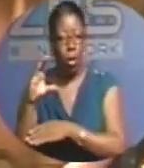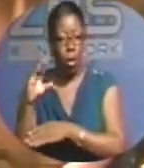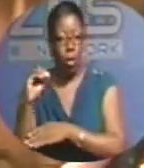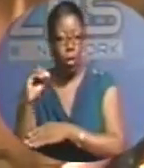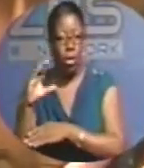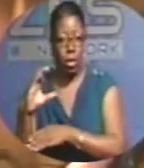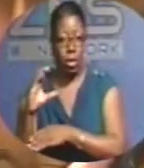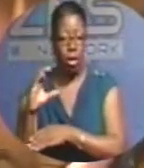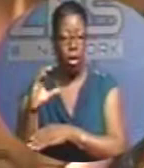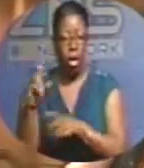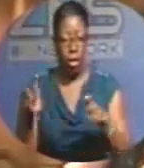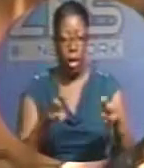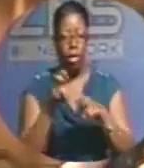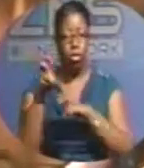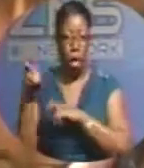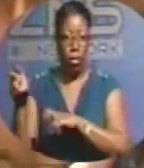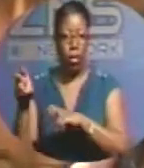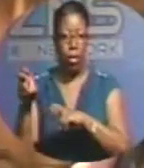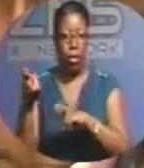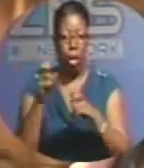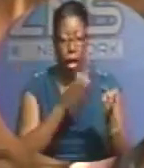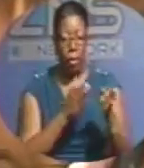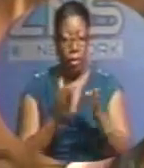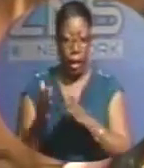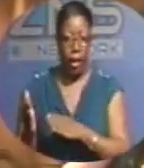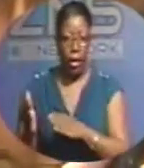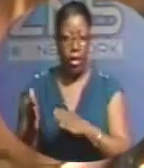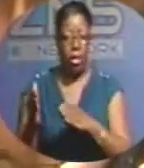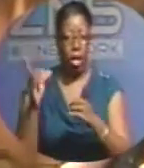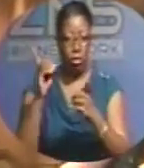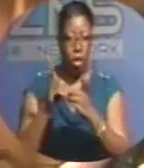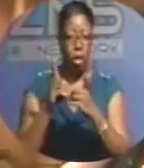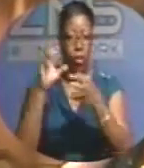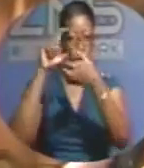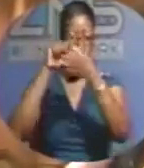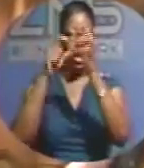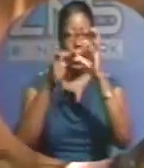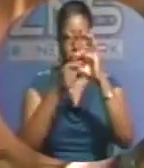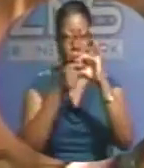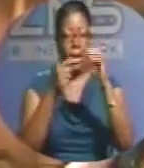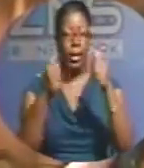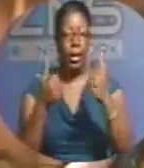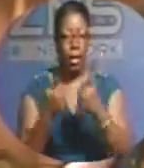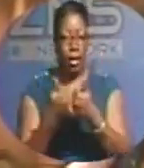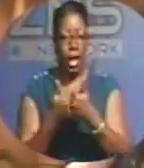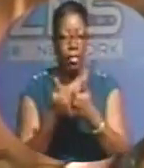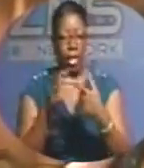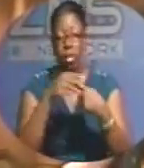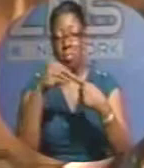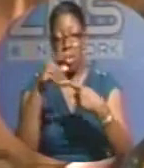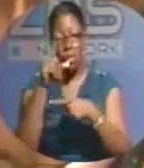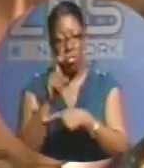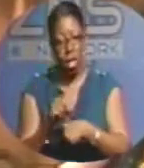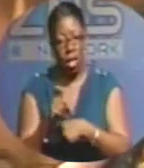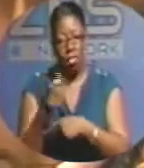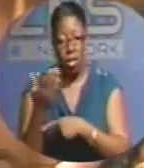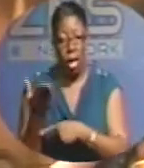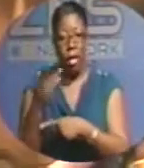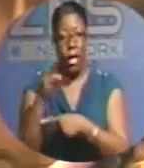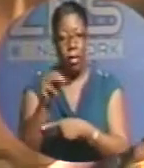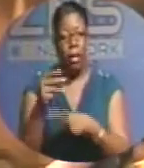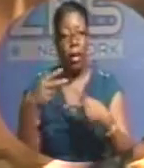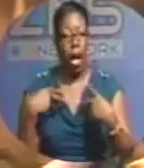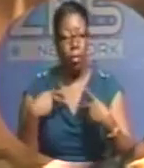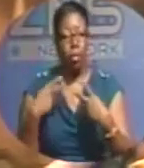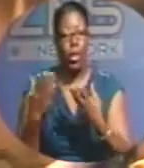There's the travel arrangements, the preferred dates, of the Olympic Games, or any special needs that they may have. We're here